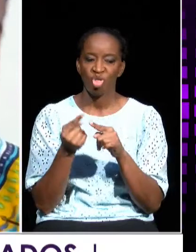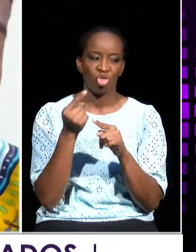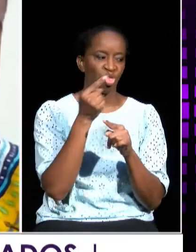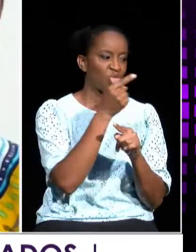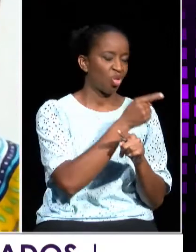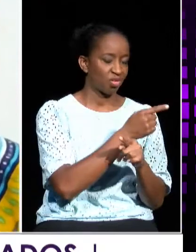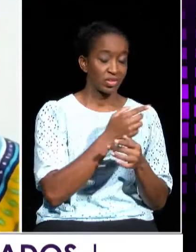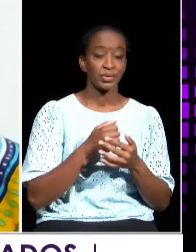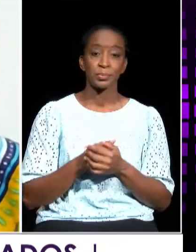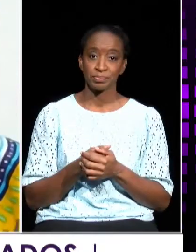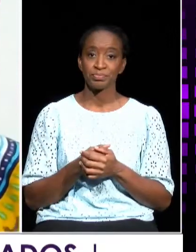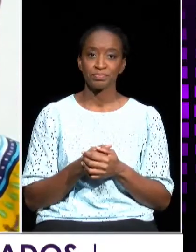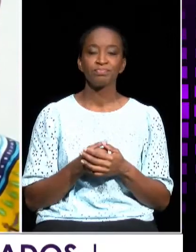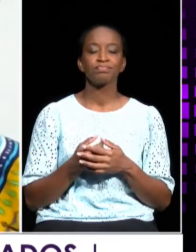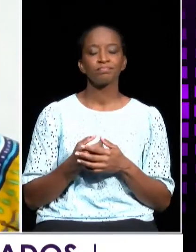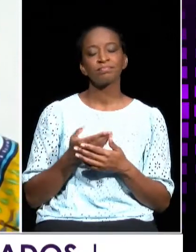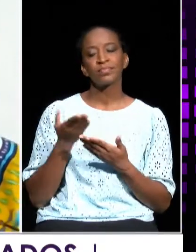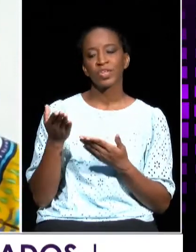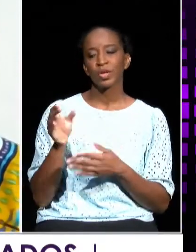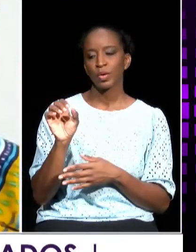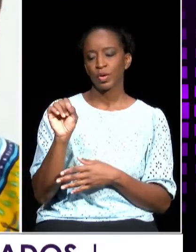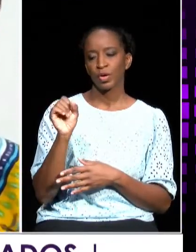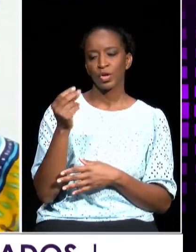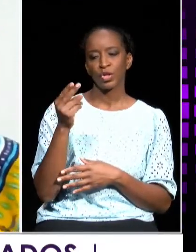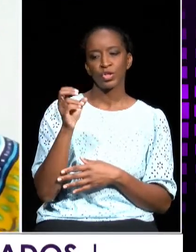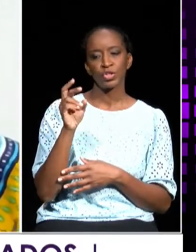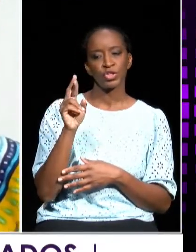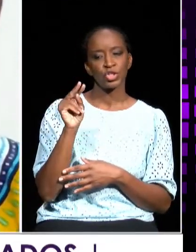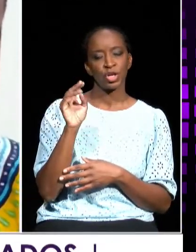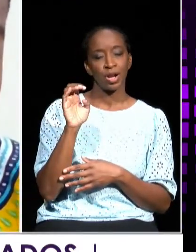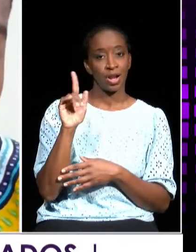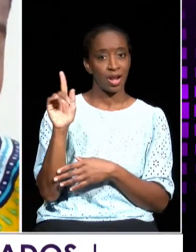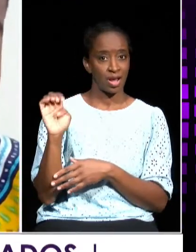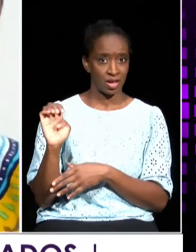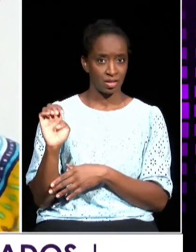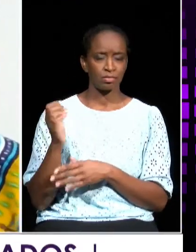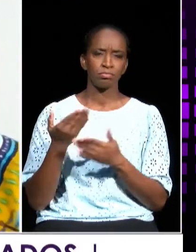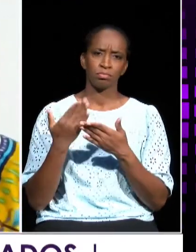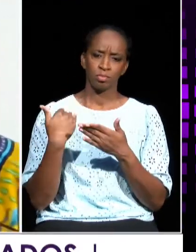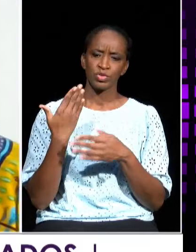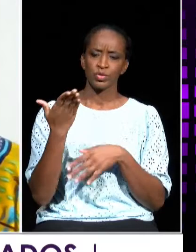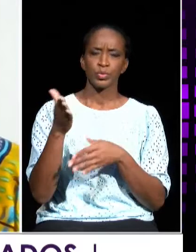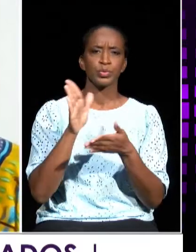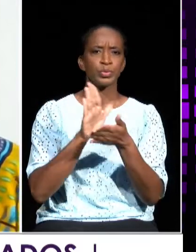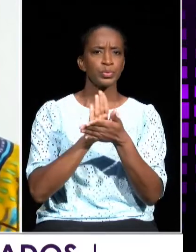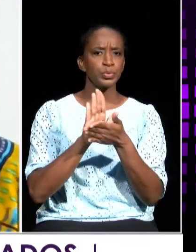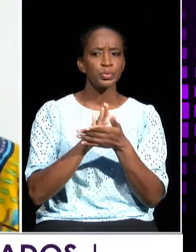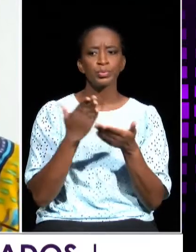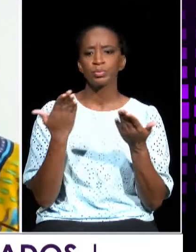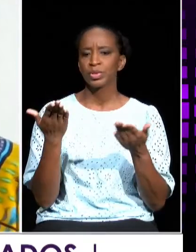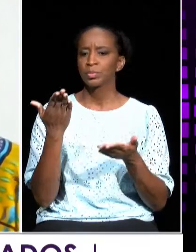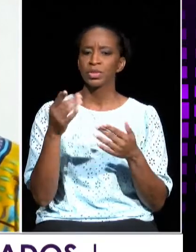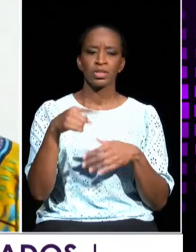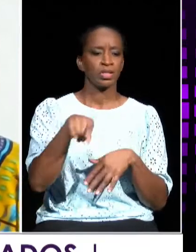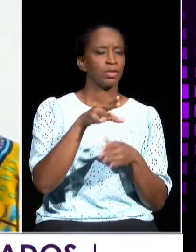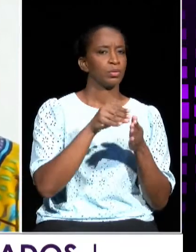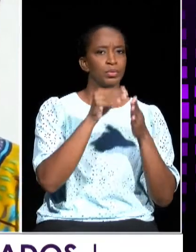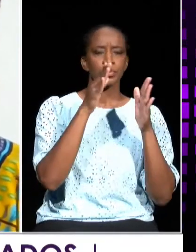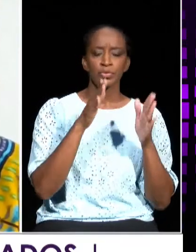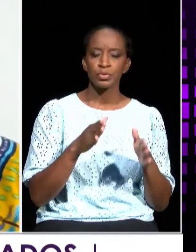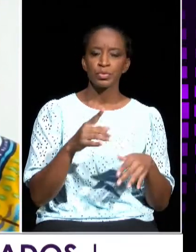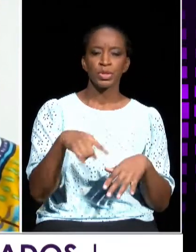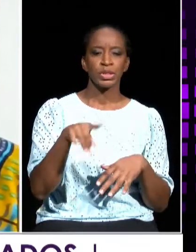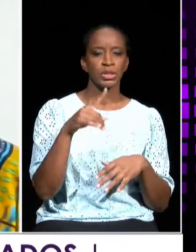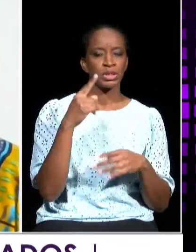in school if there were difficult situations that they could come to you to talk about. If maybe they were having violent thoughts, they could come to talk to you and